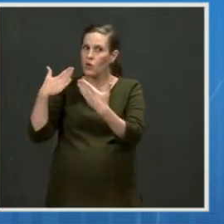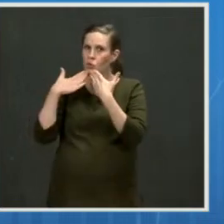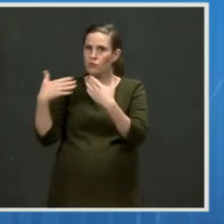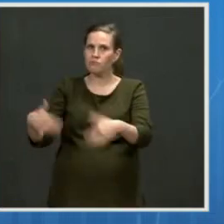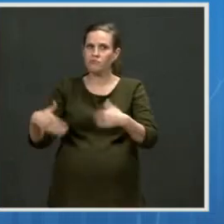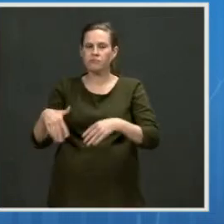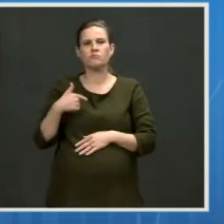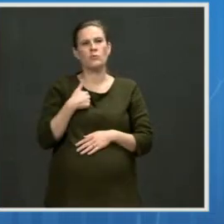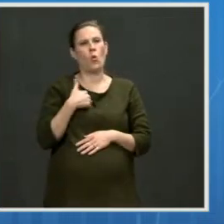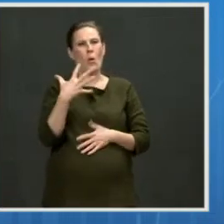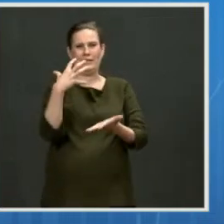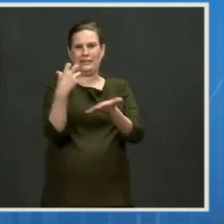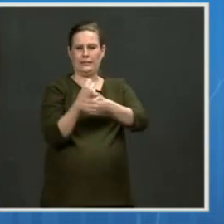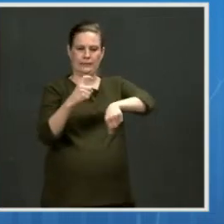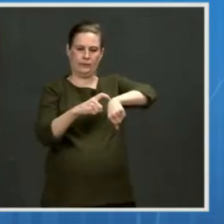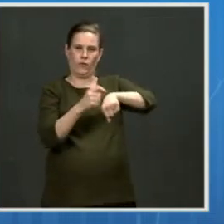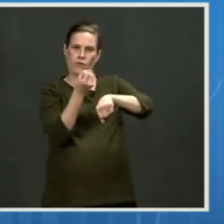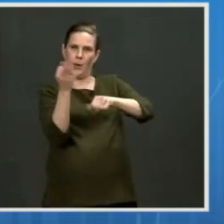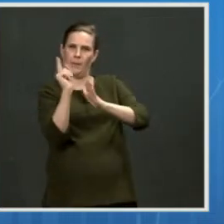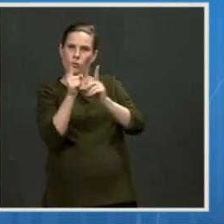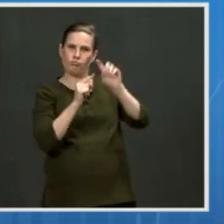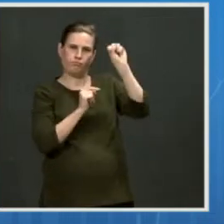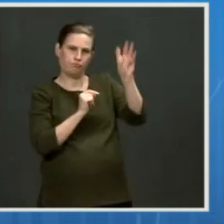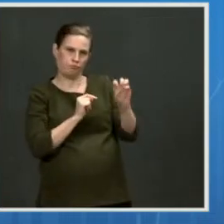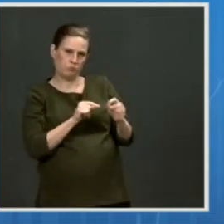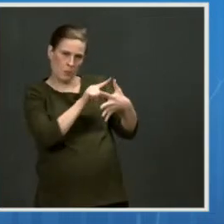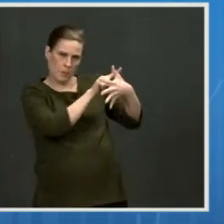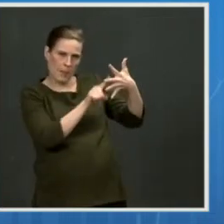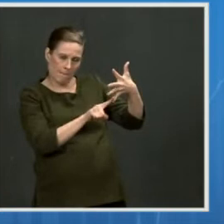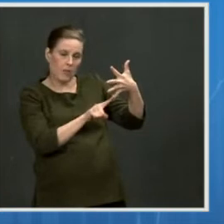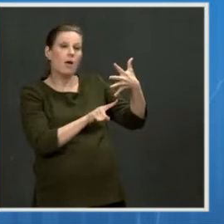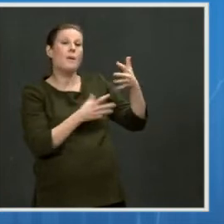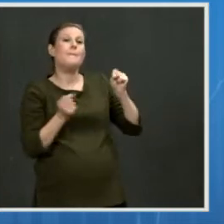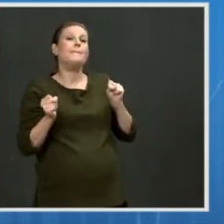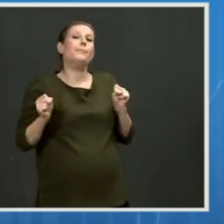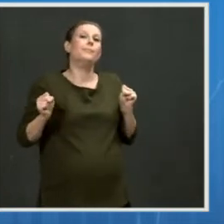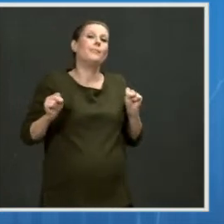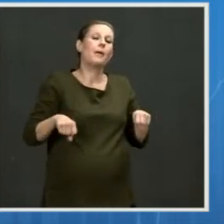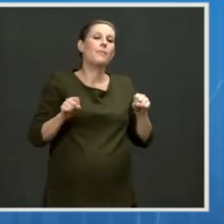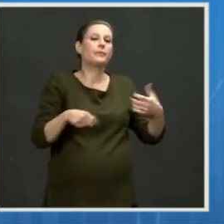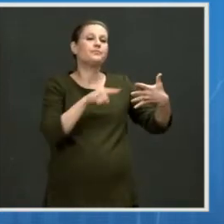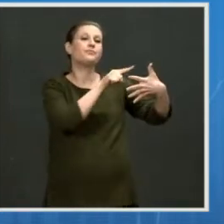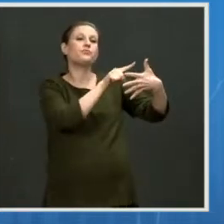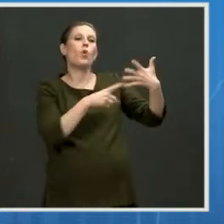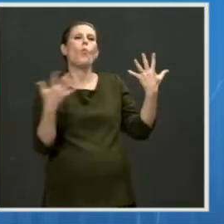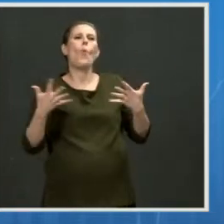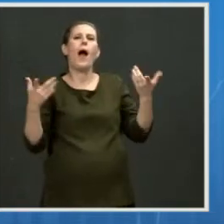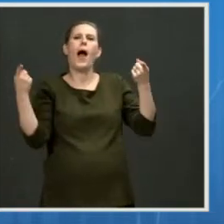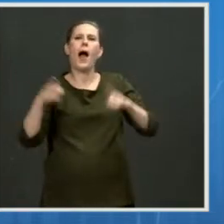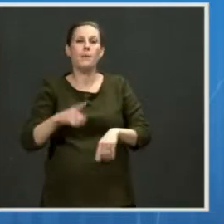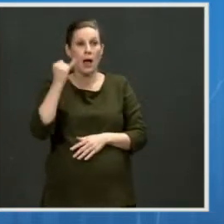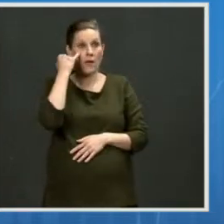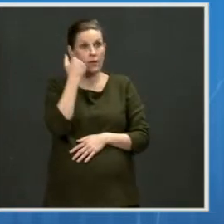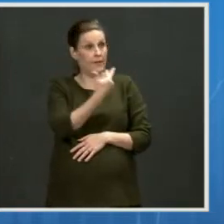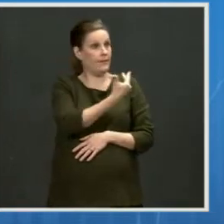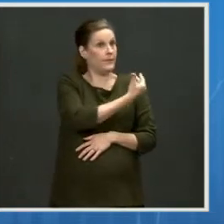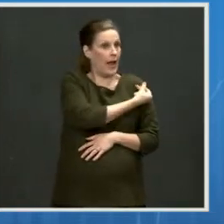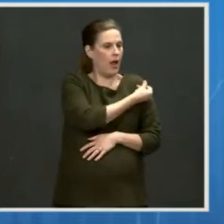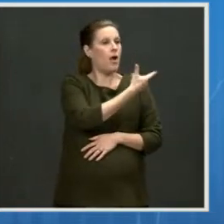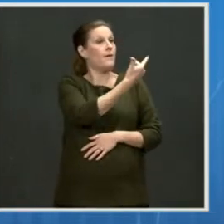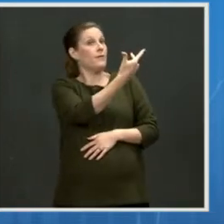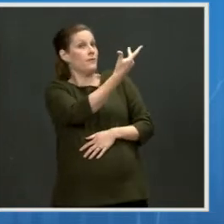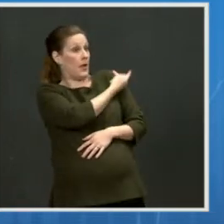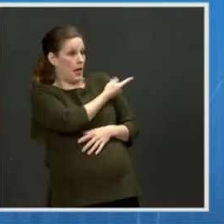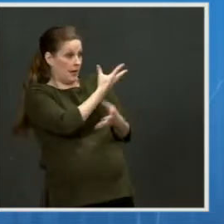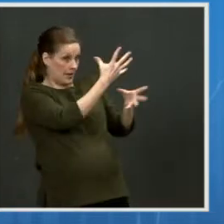you about the subject of the potential role of vaccinations that we are currently giving in handling the variants that